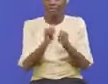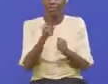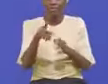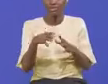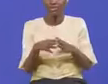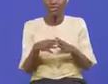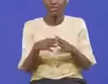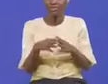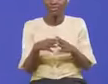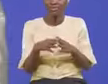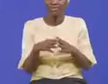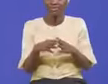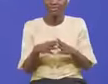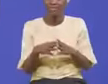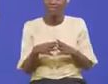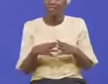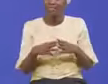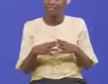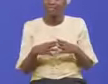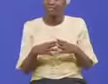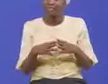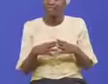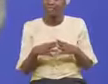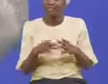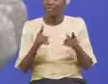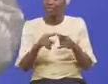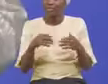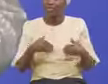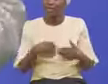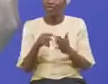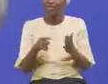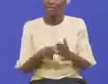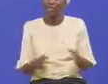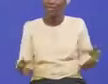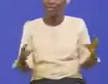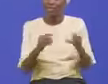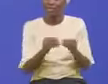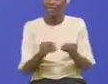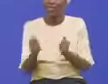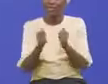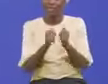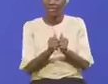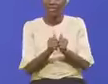To have this gathering together.